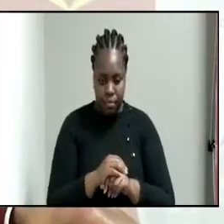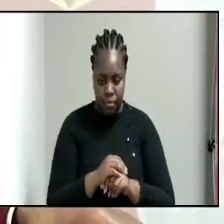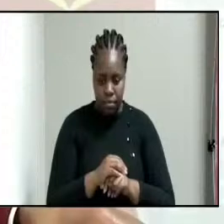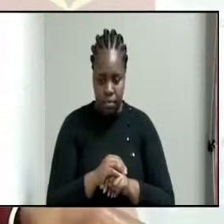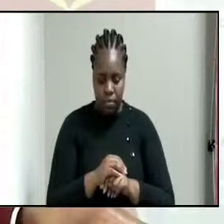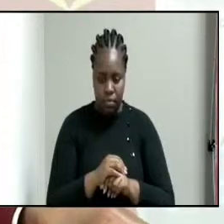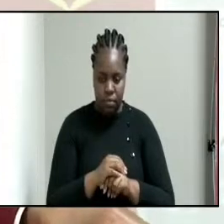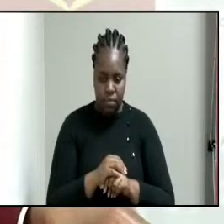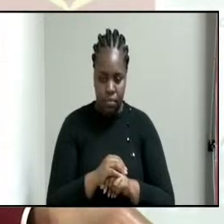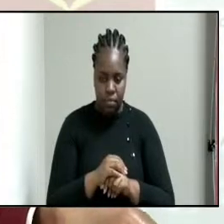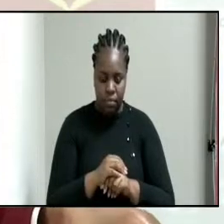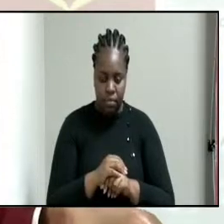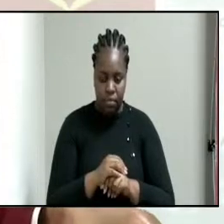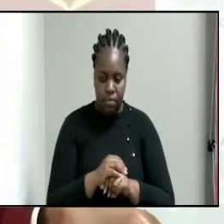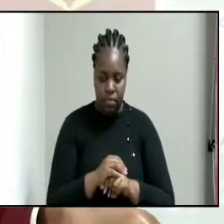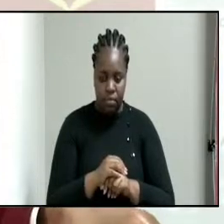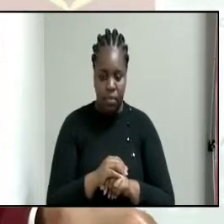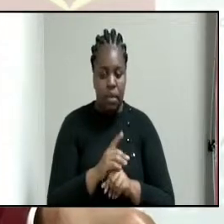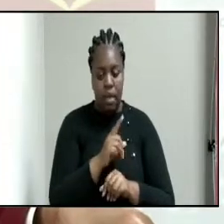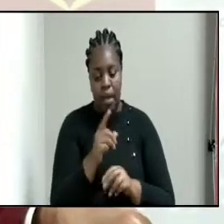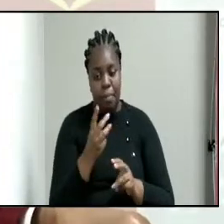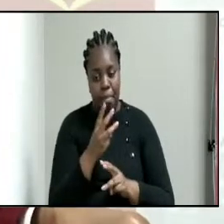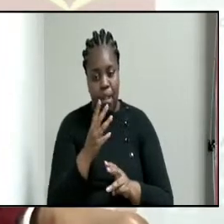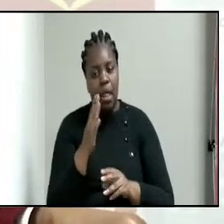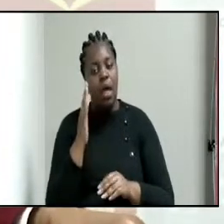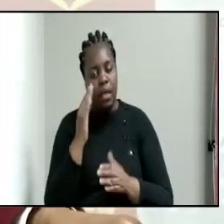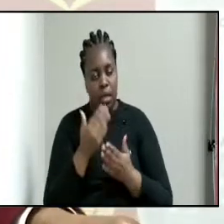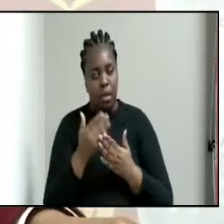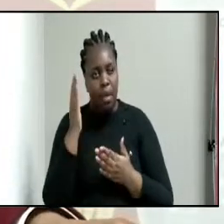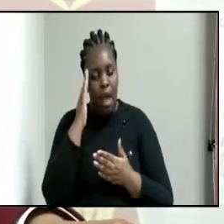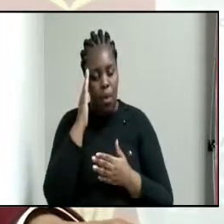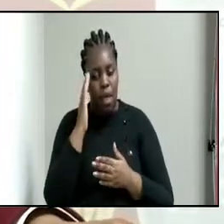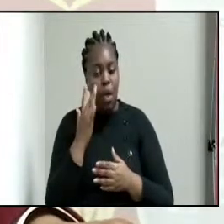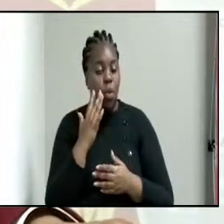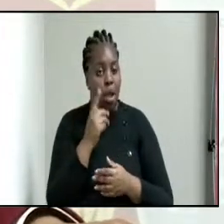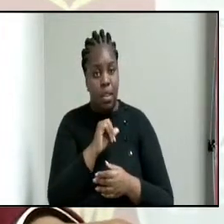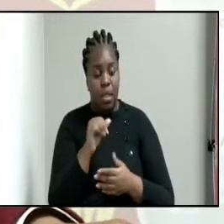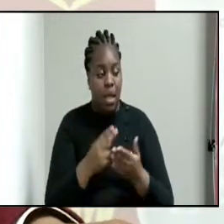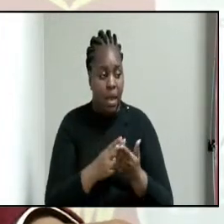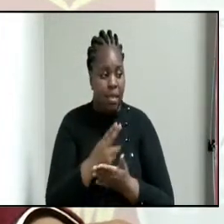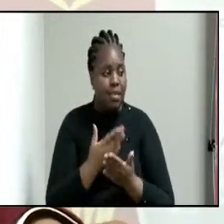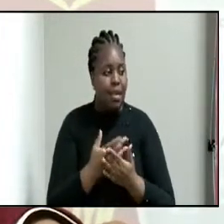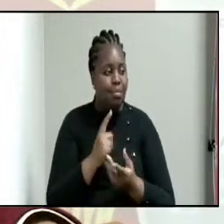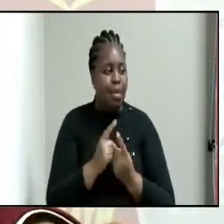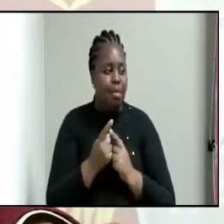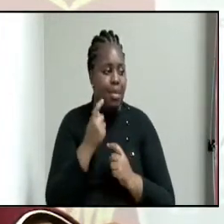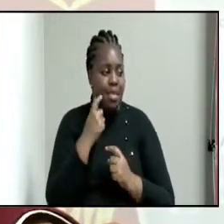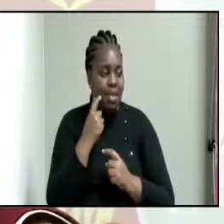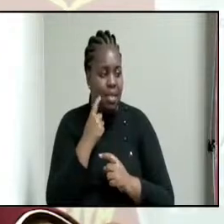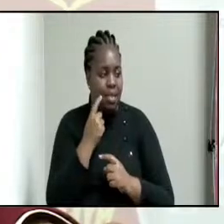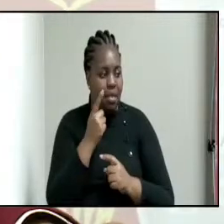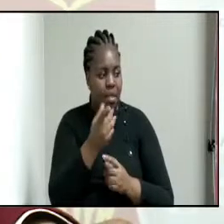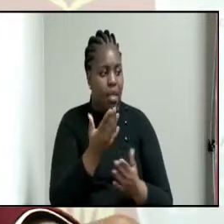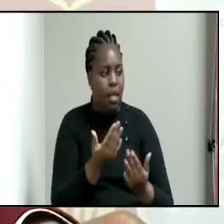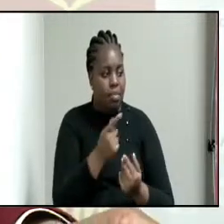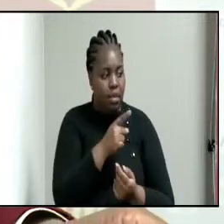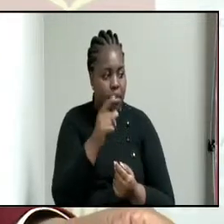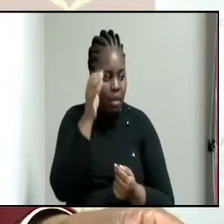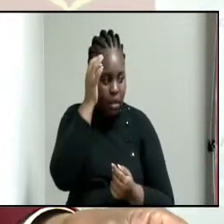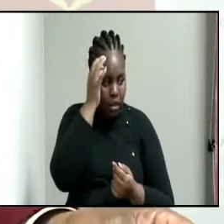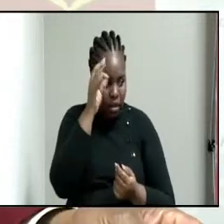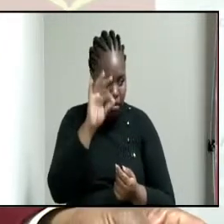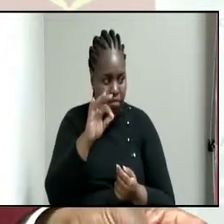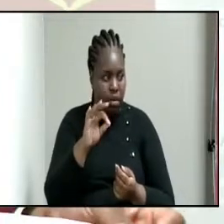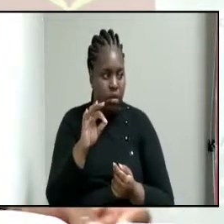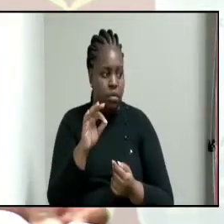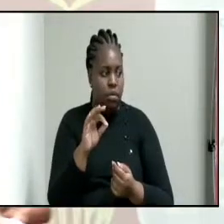measures. Then once people are aware of their rights, it becomes even easier sometimes in terms of what is expected of government, what is expected